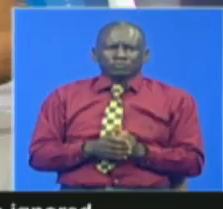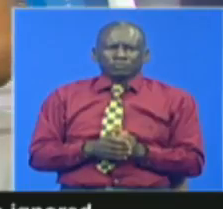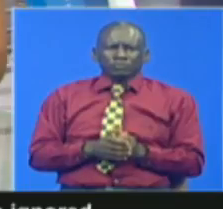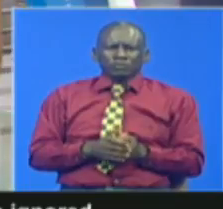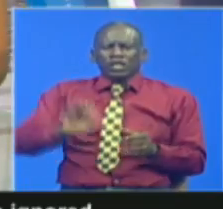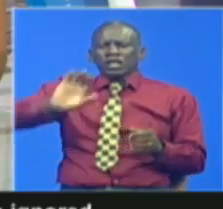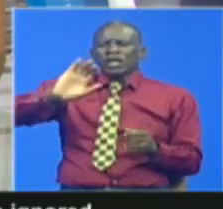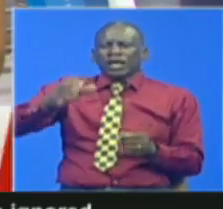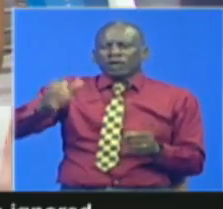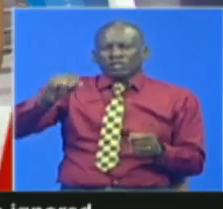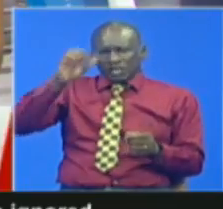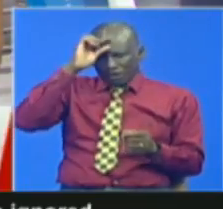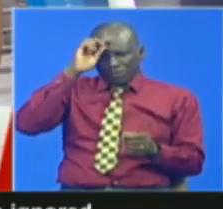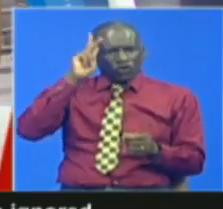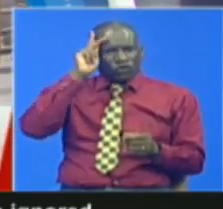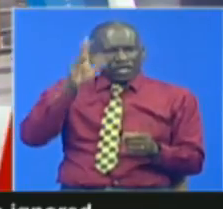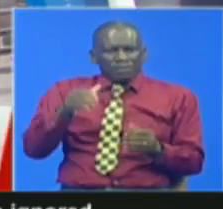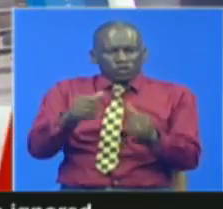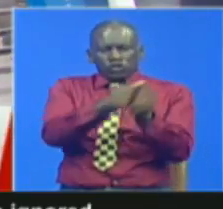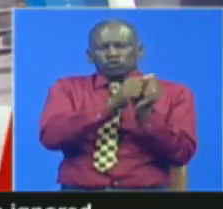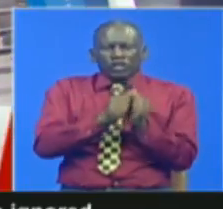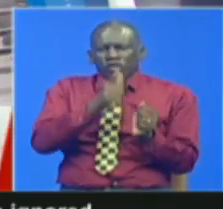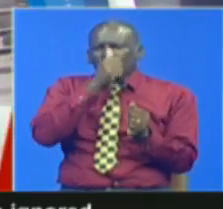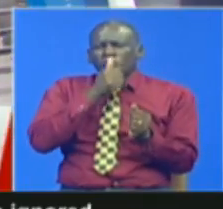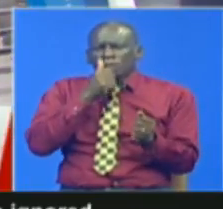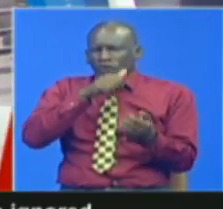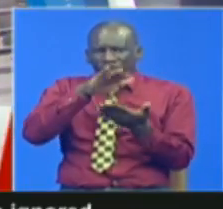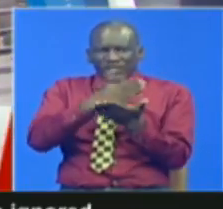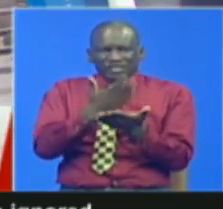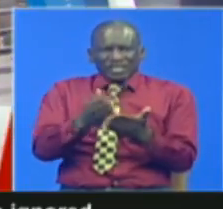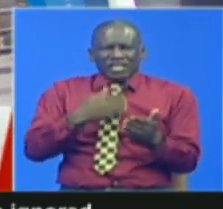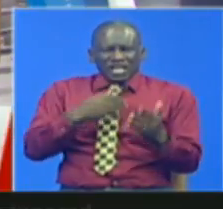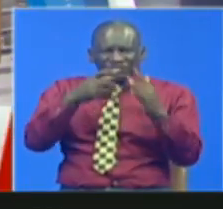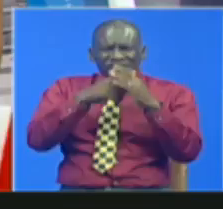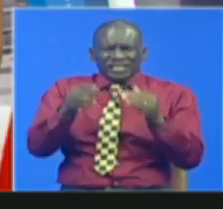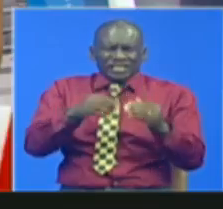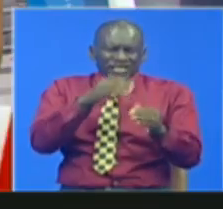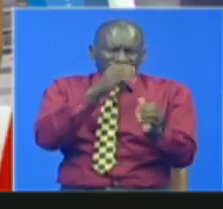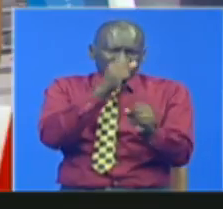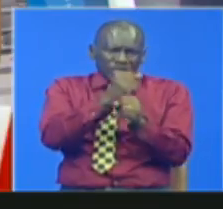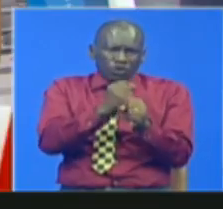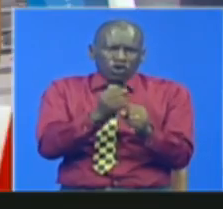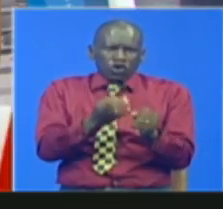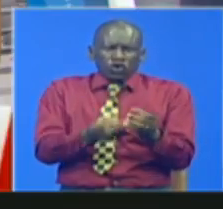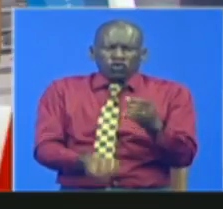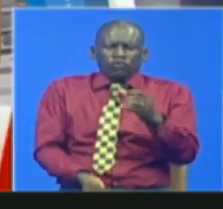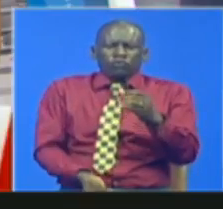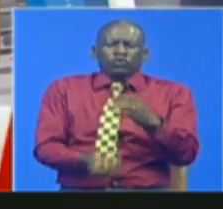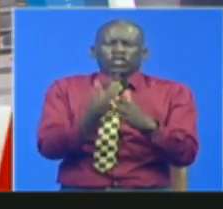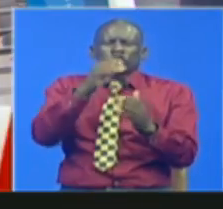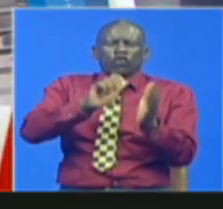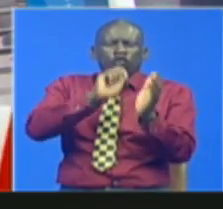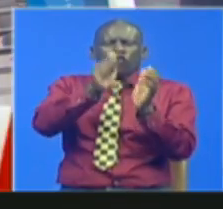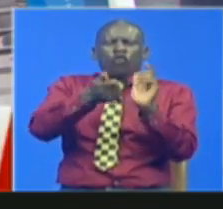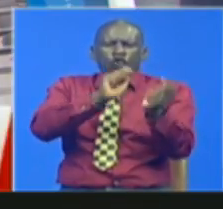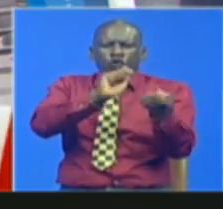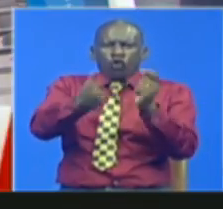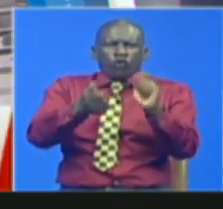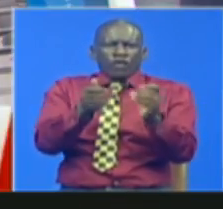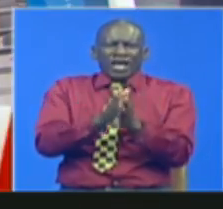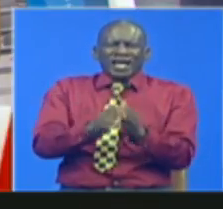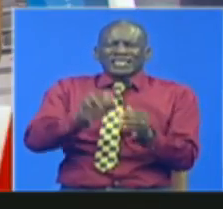County Government of Kiambu, in partnership with the private sector, has embarked on a mission to revive the production of coffee and